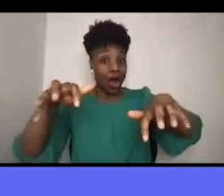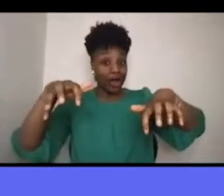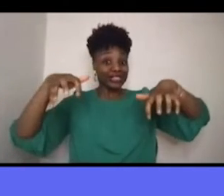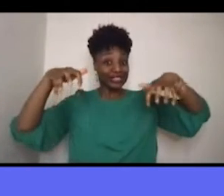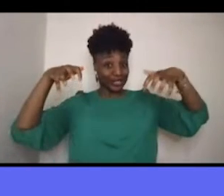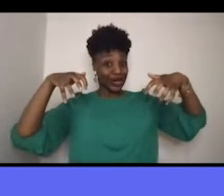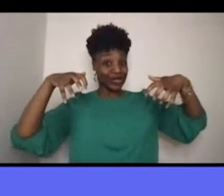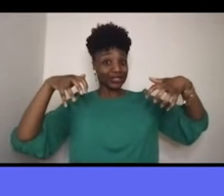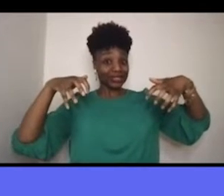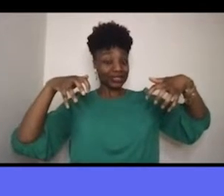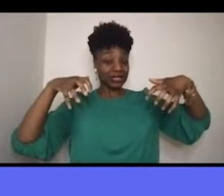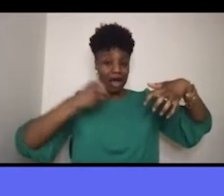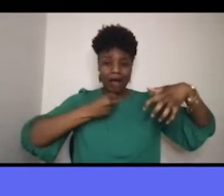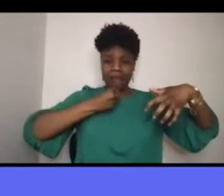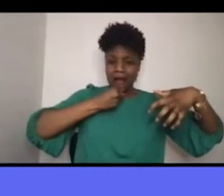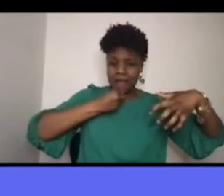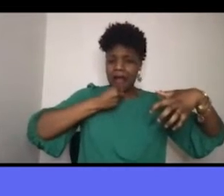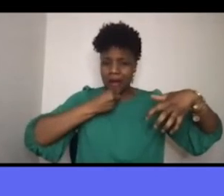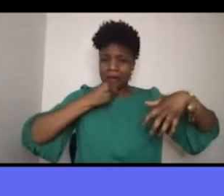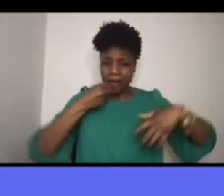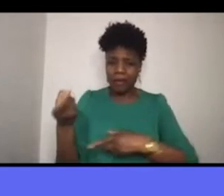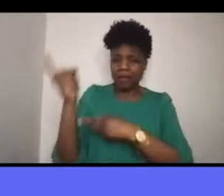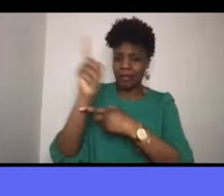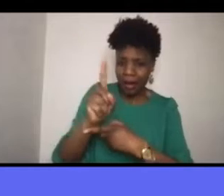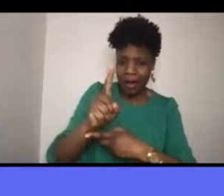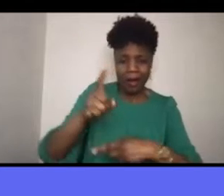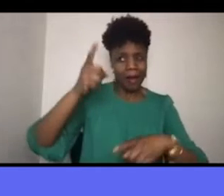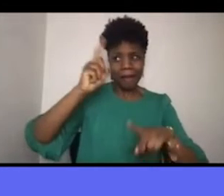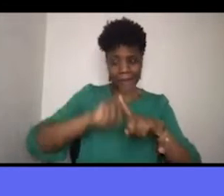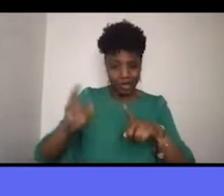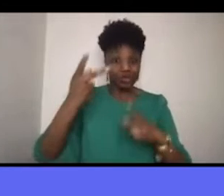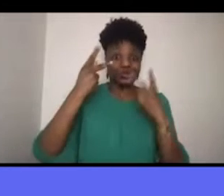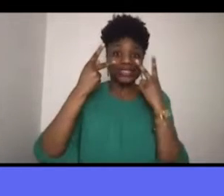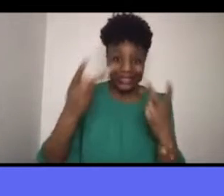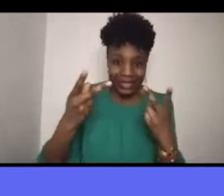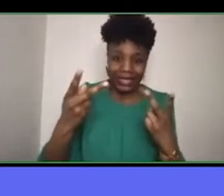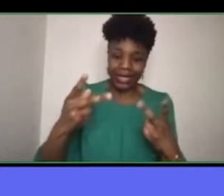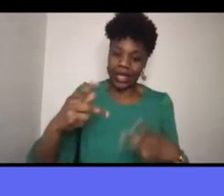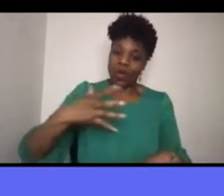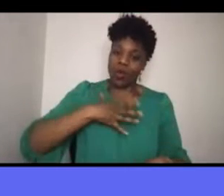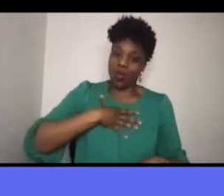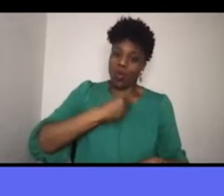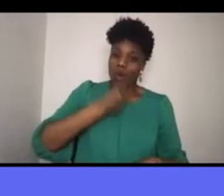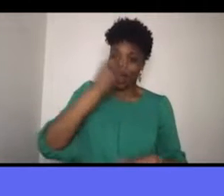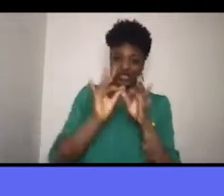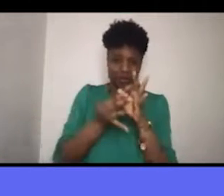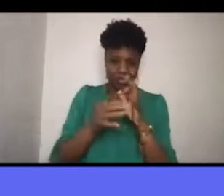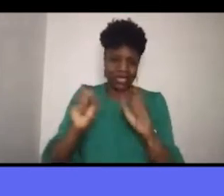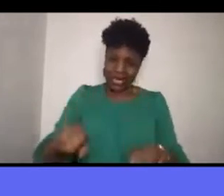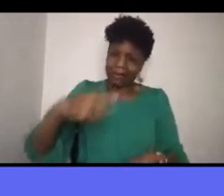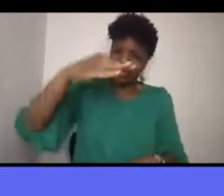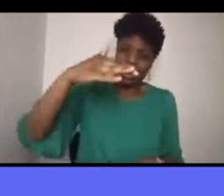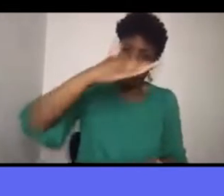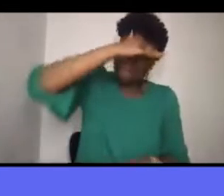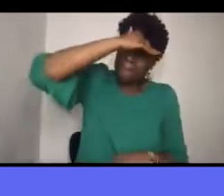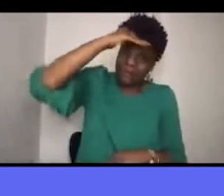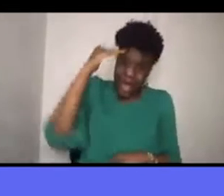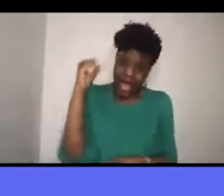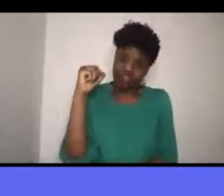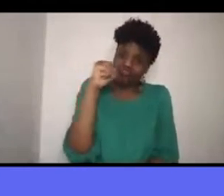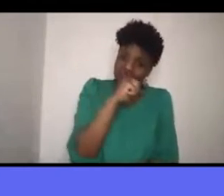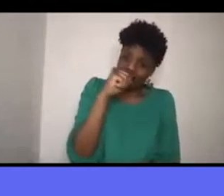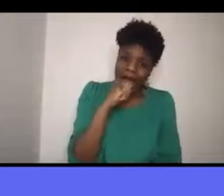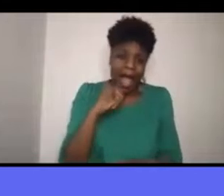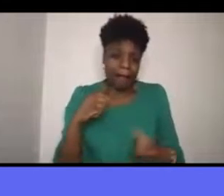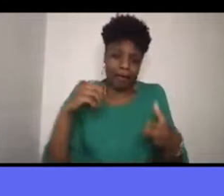like at a Waka Flocka concert, there's a white person interpreting that. Like, Yeah. like I know